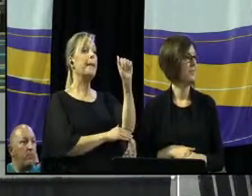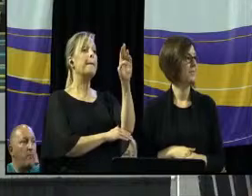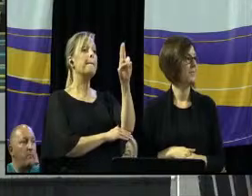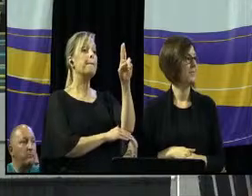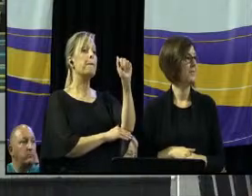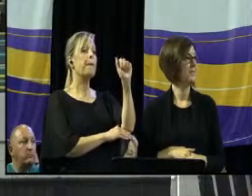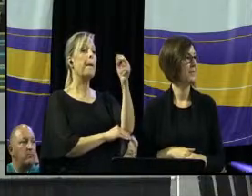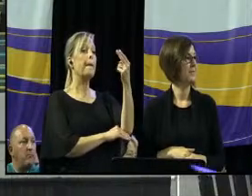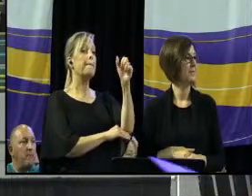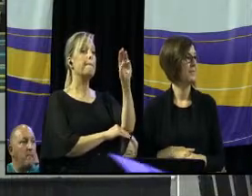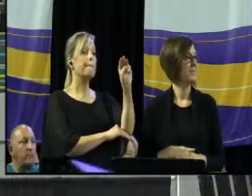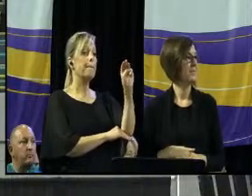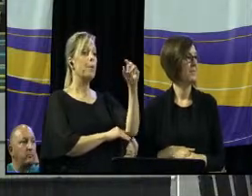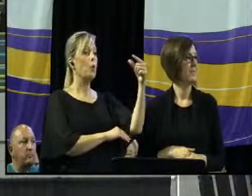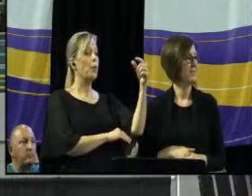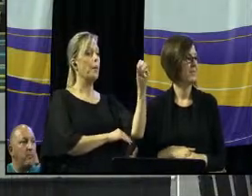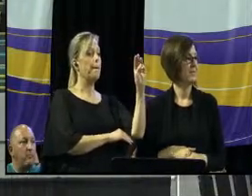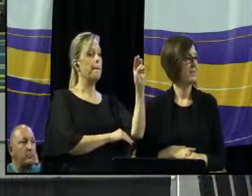Abraham Gomez.